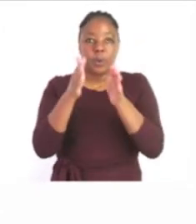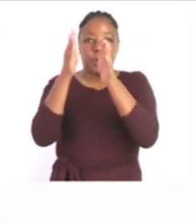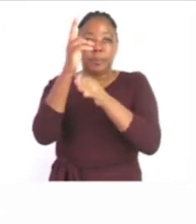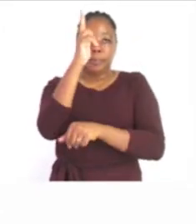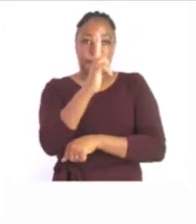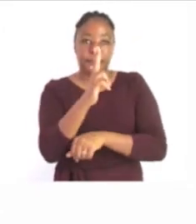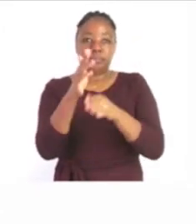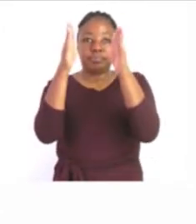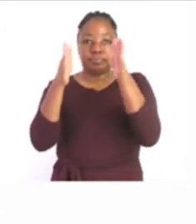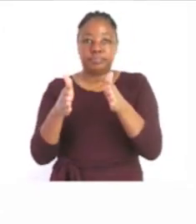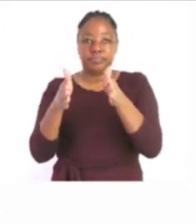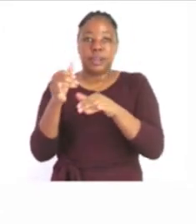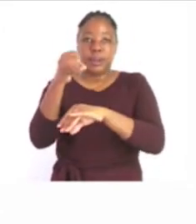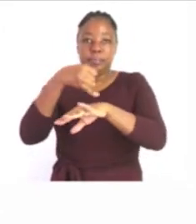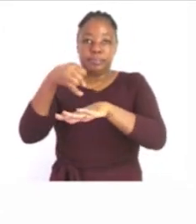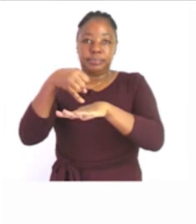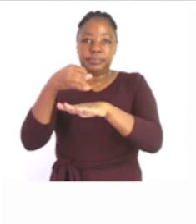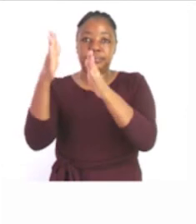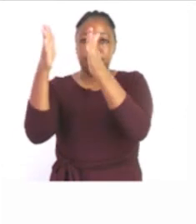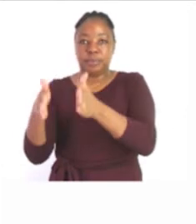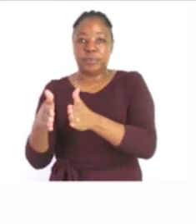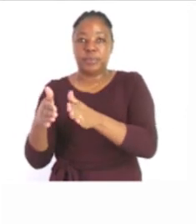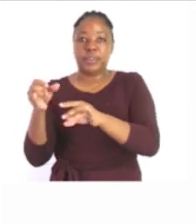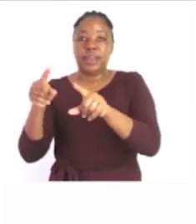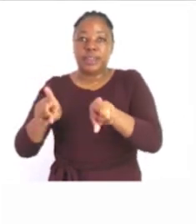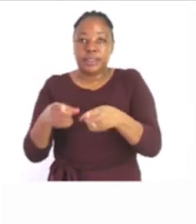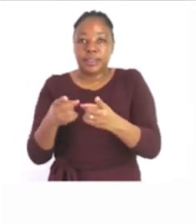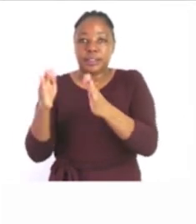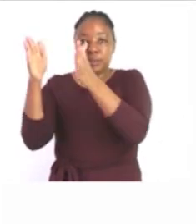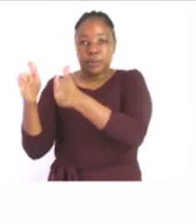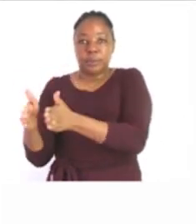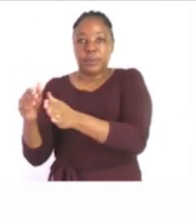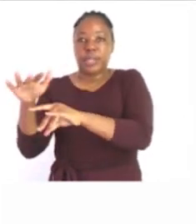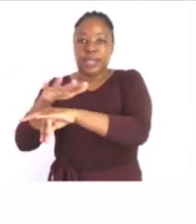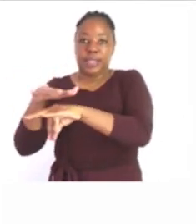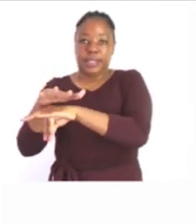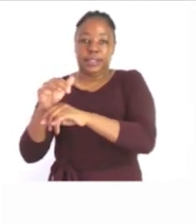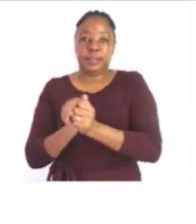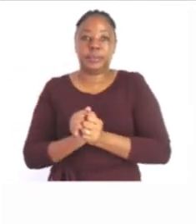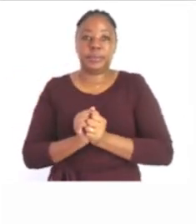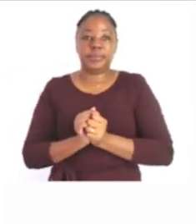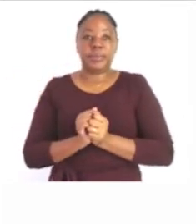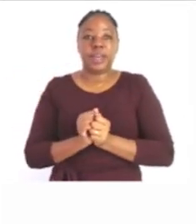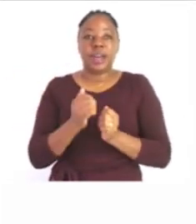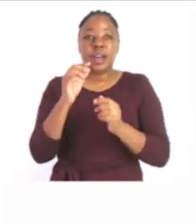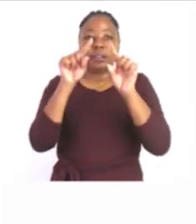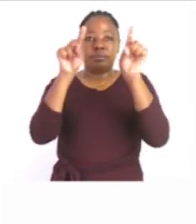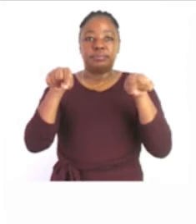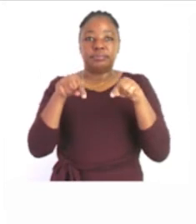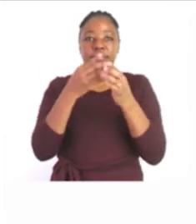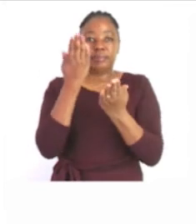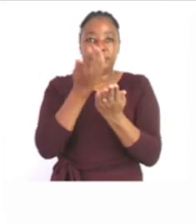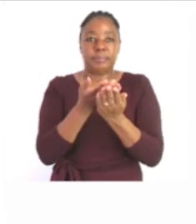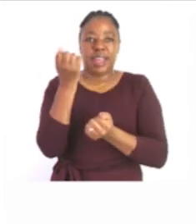person, place, thing, or animal. Now, there are no pictures to help us, but we do have the